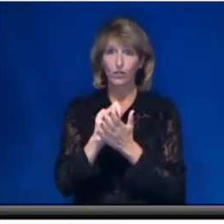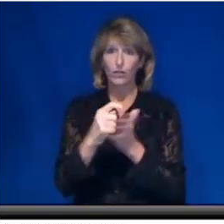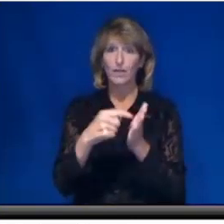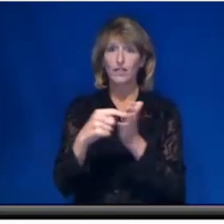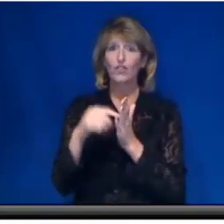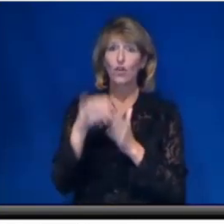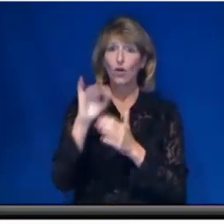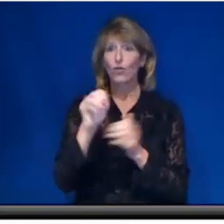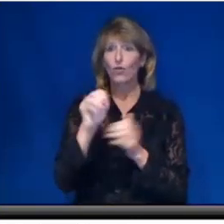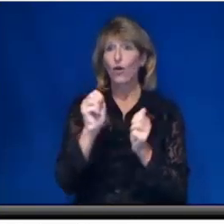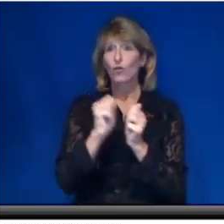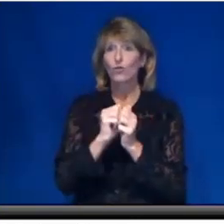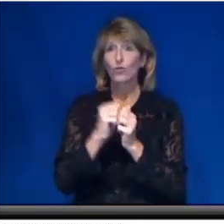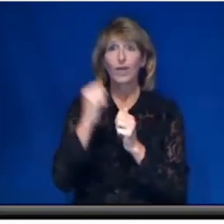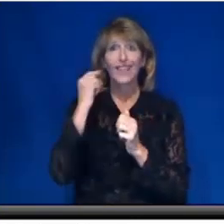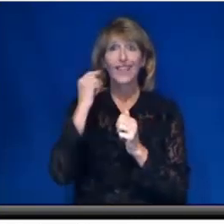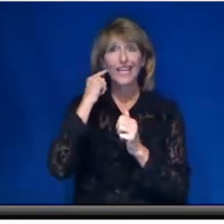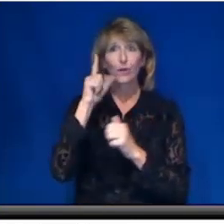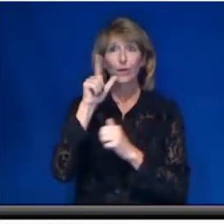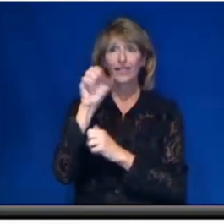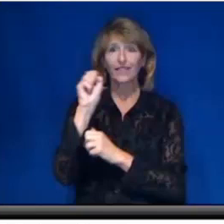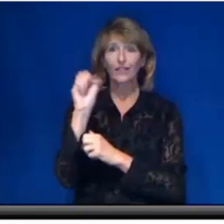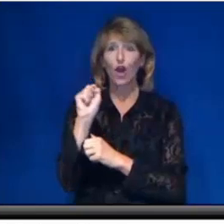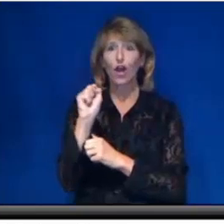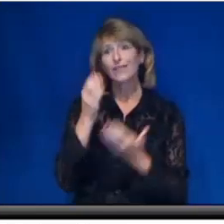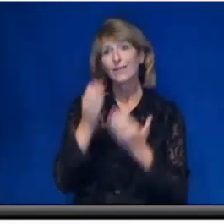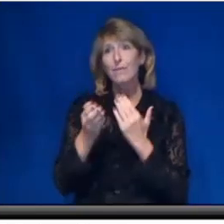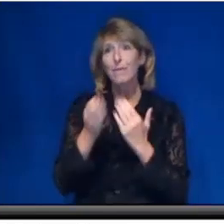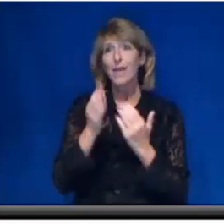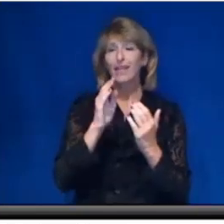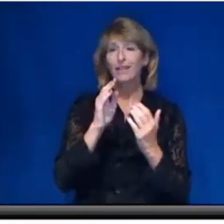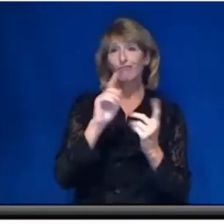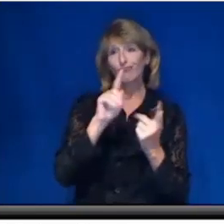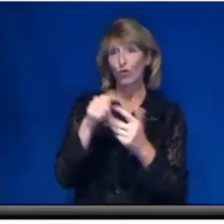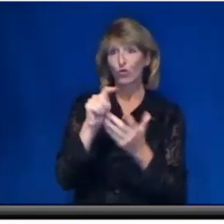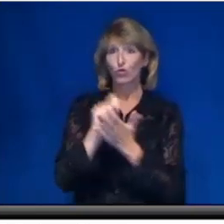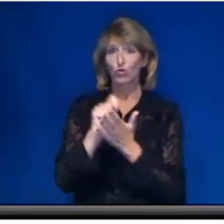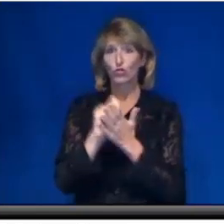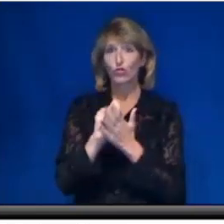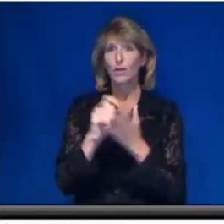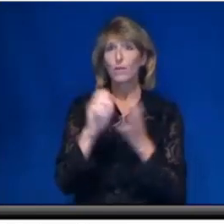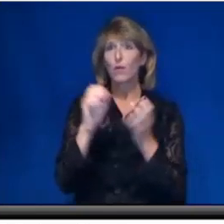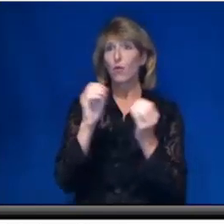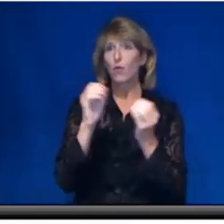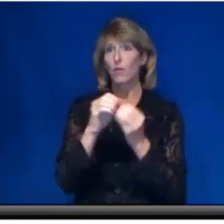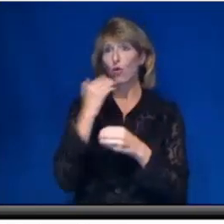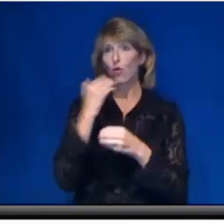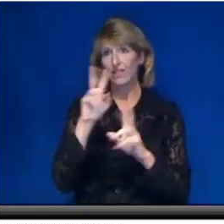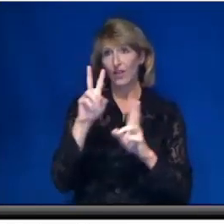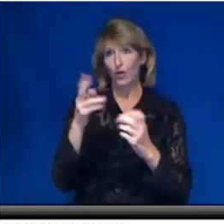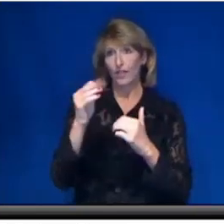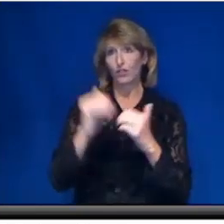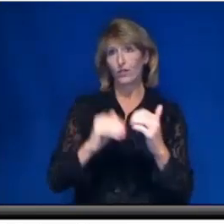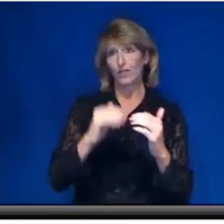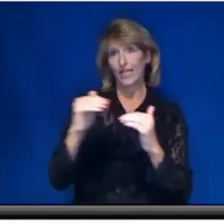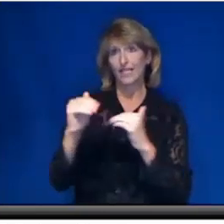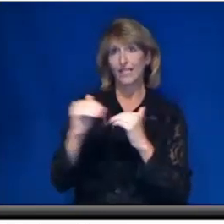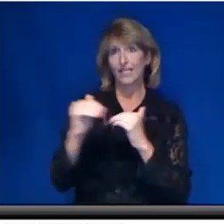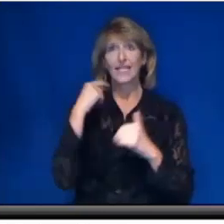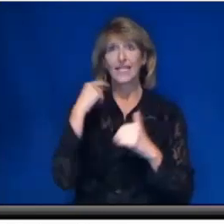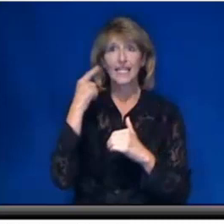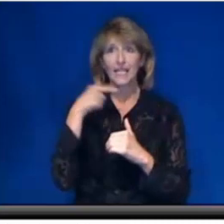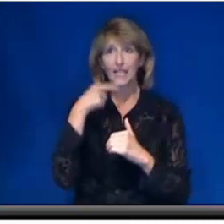When a person went to treatment and said they had a hearing loss, and they showed up at treatment, it seemed that they had more